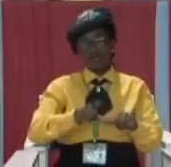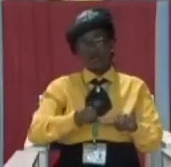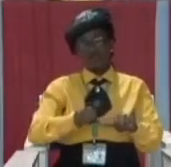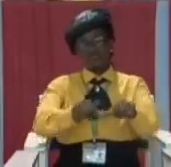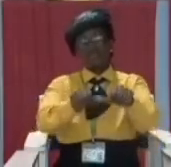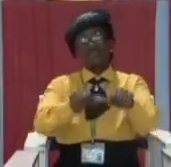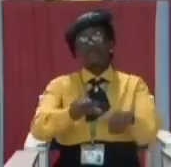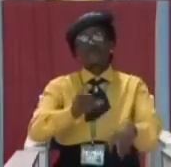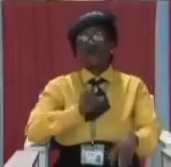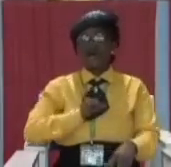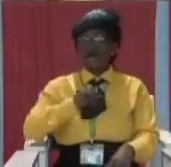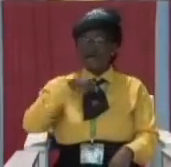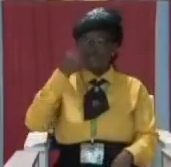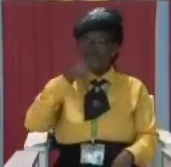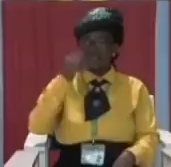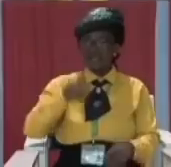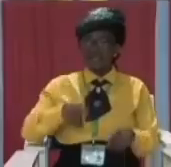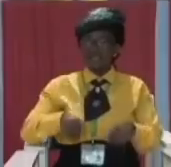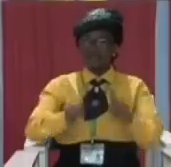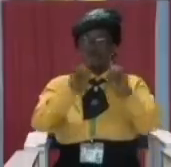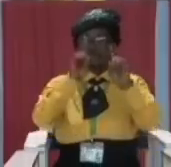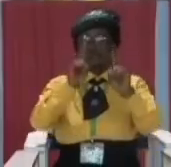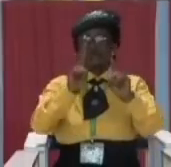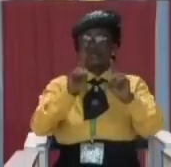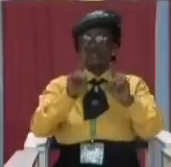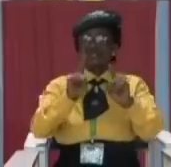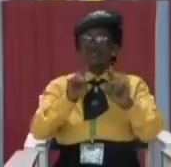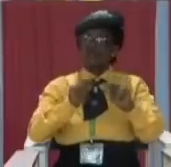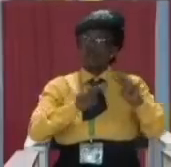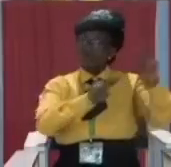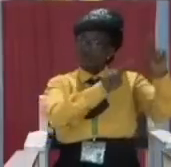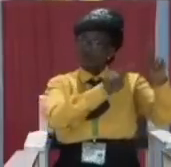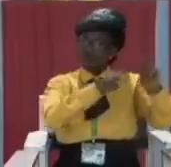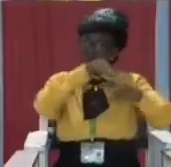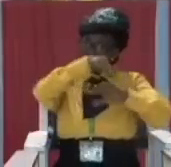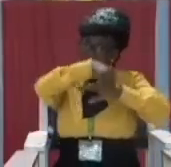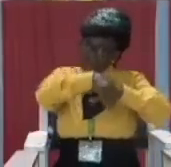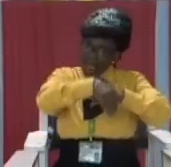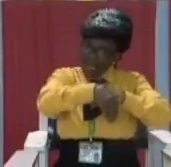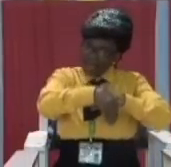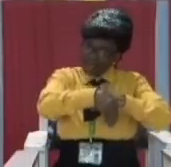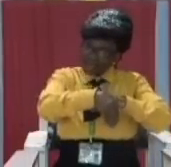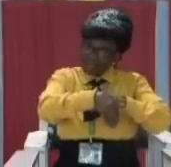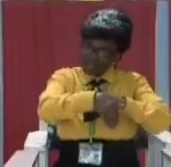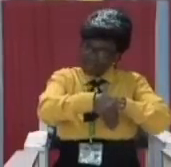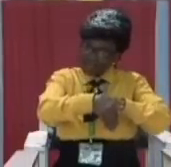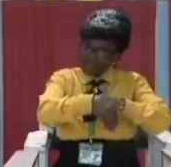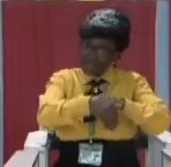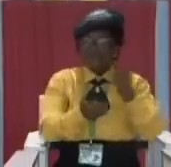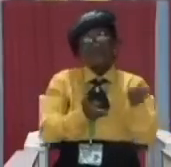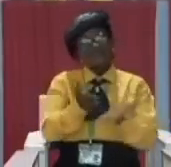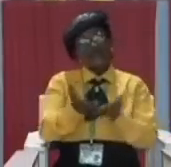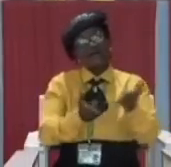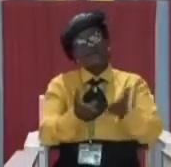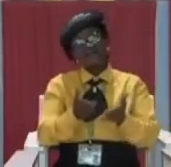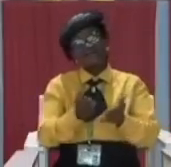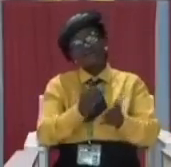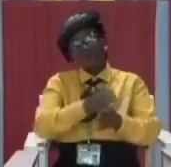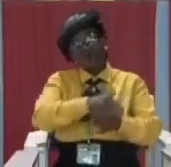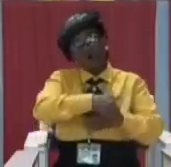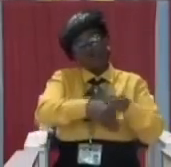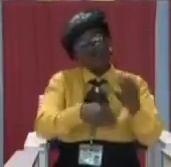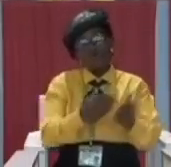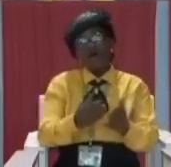I said during the Watch Night service, for those who are here and those of you who